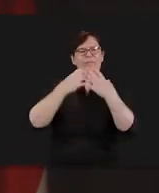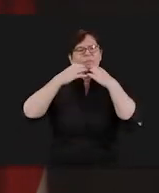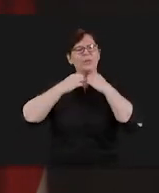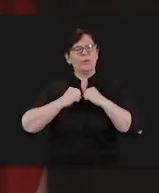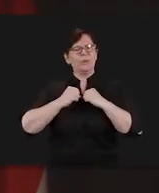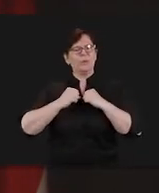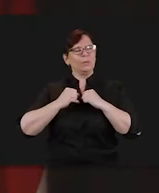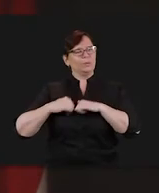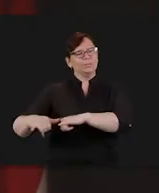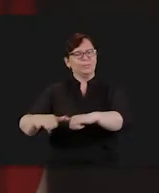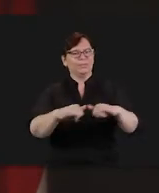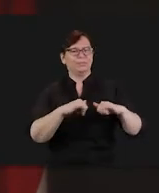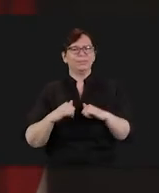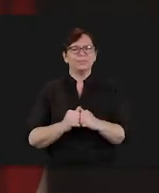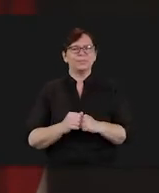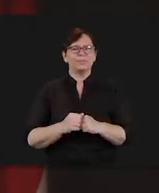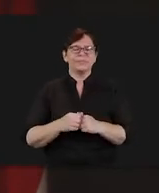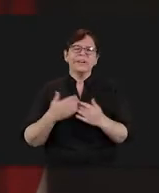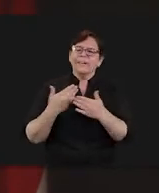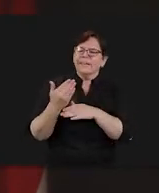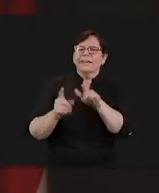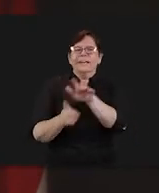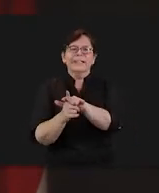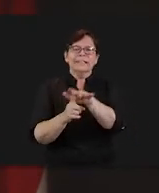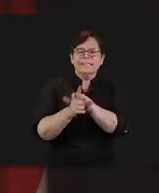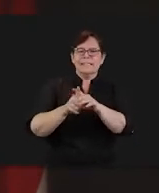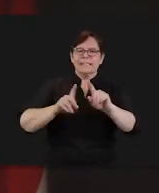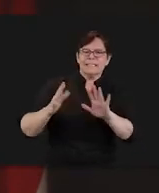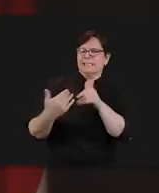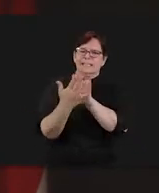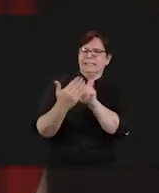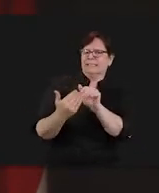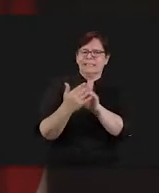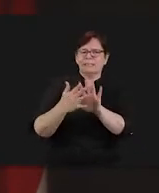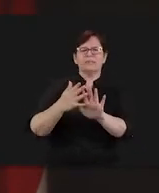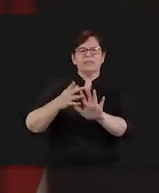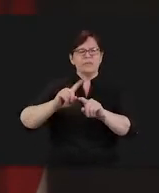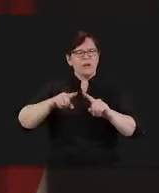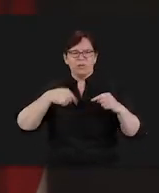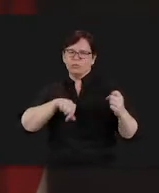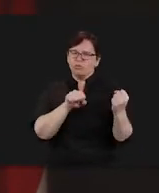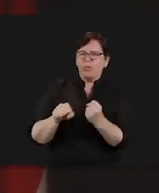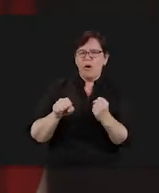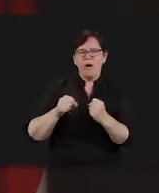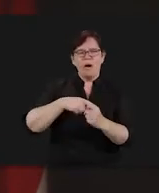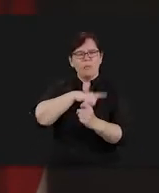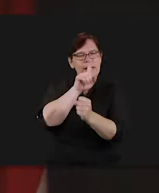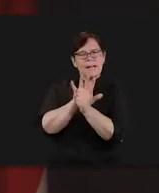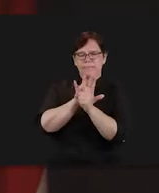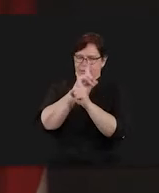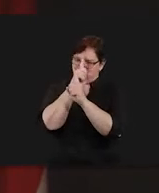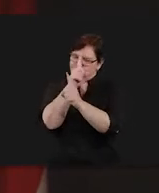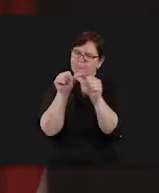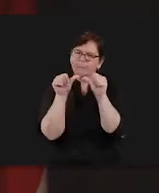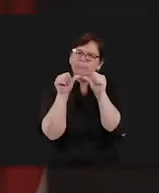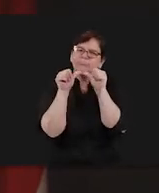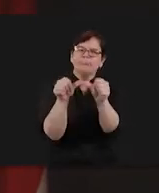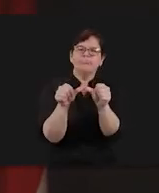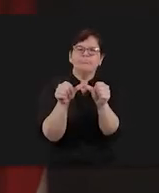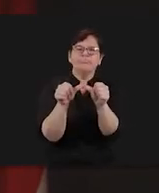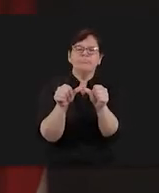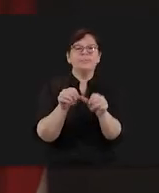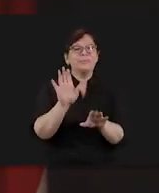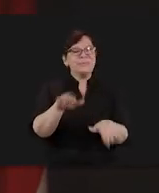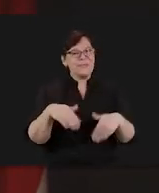with foundational values like ours. They're tested from time to time, more often than we might like, but we are strong and we are